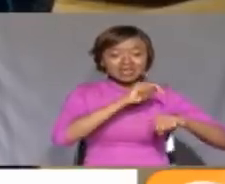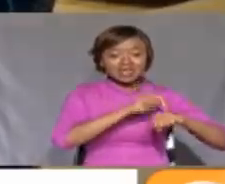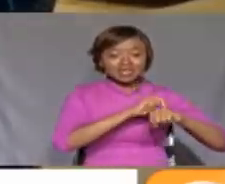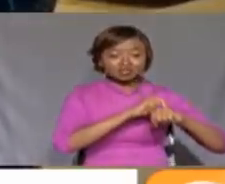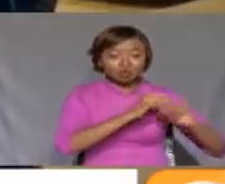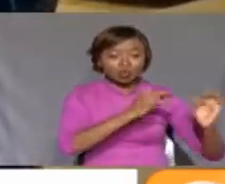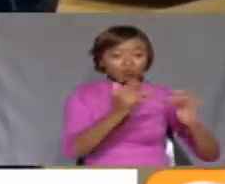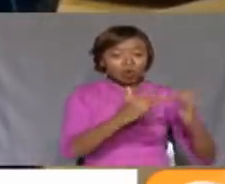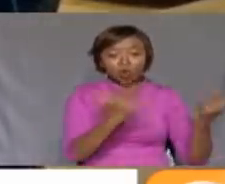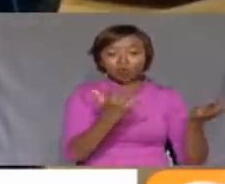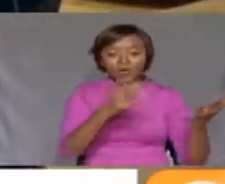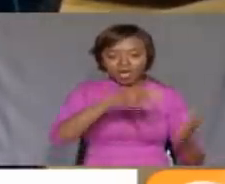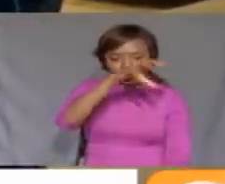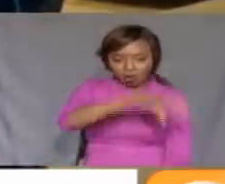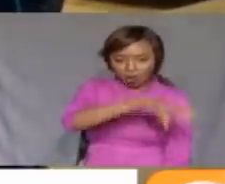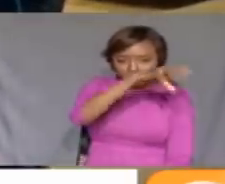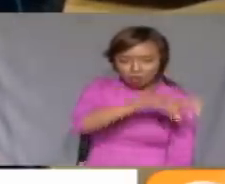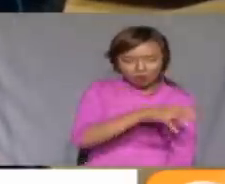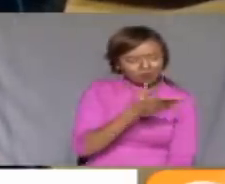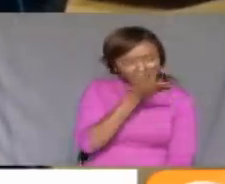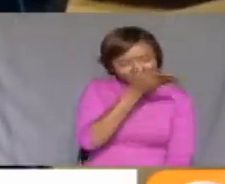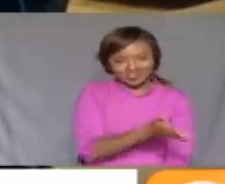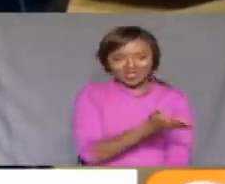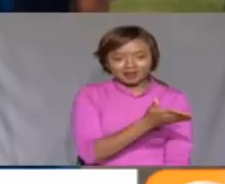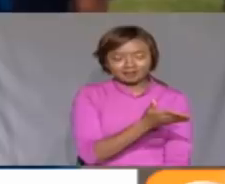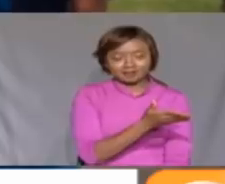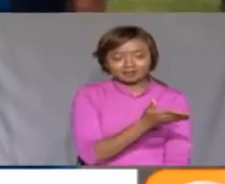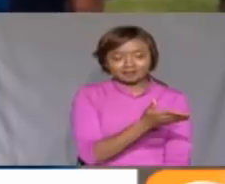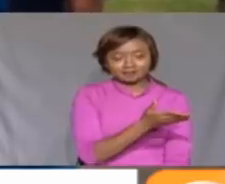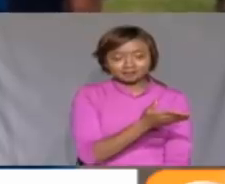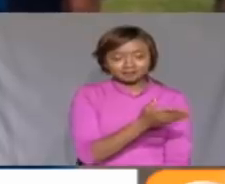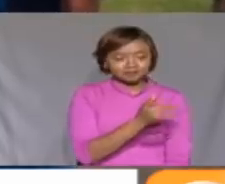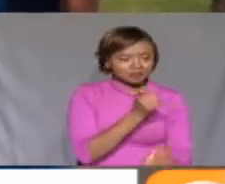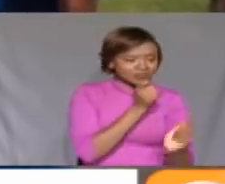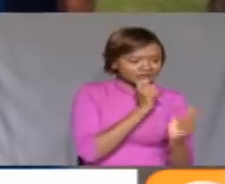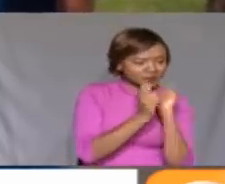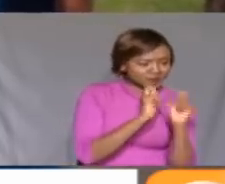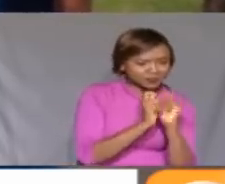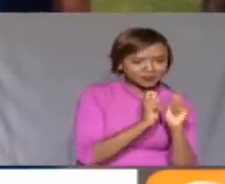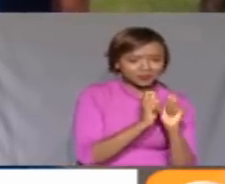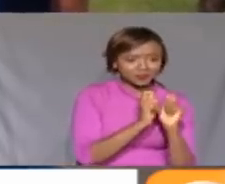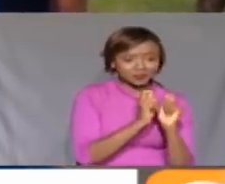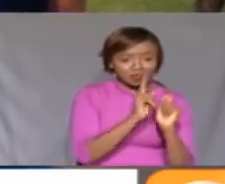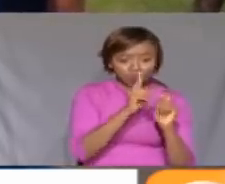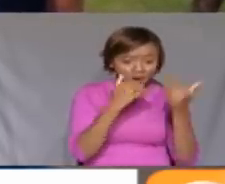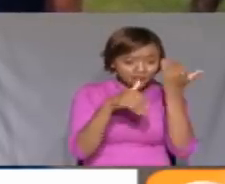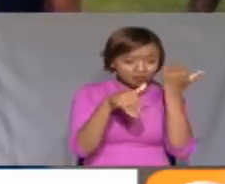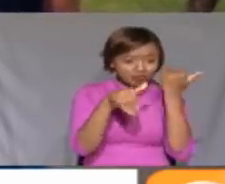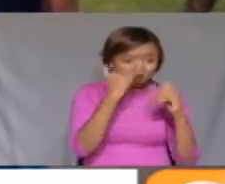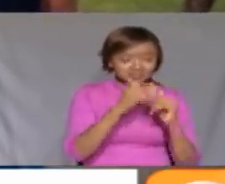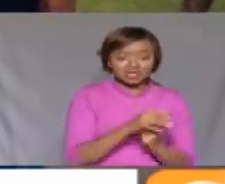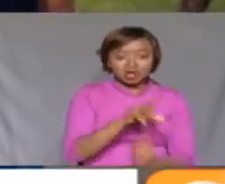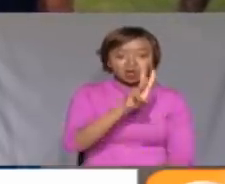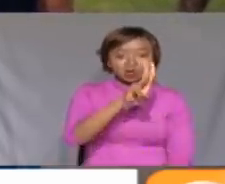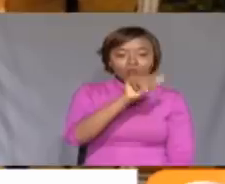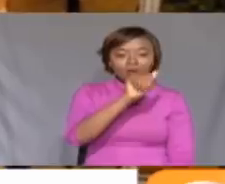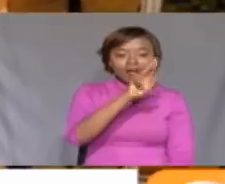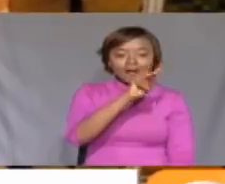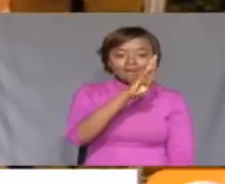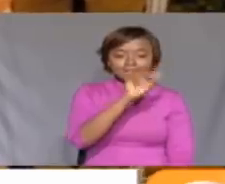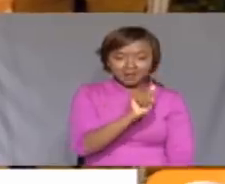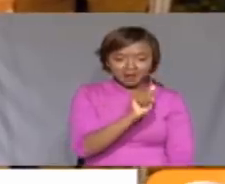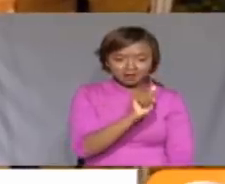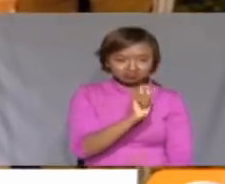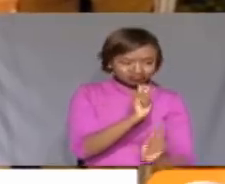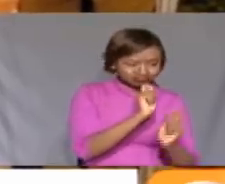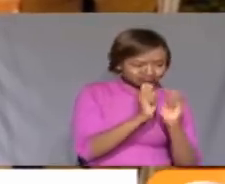Democratic Republic of Congo. In Kisangani, we interviewed rebel leader Professor Wamba Diawamba, only for